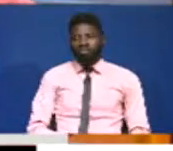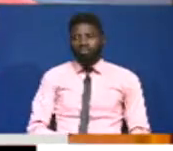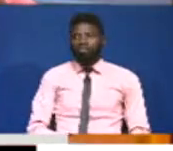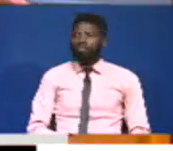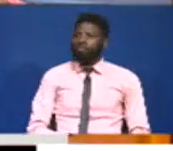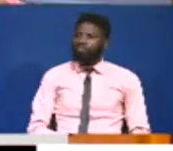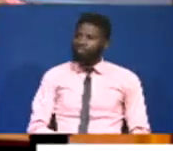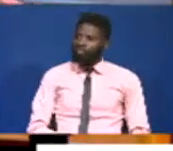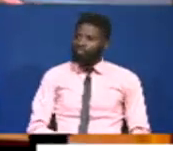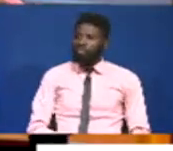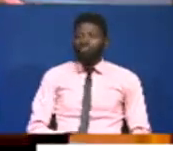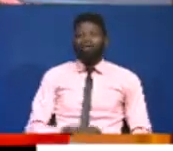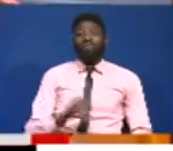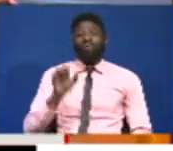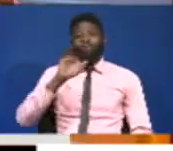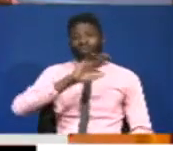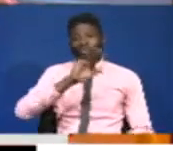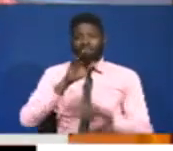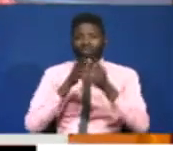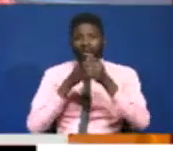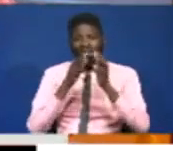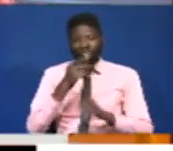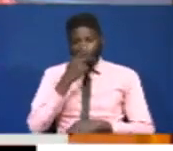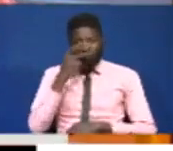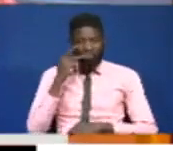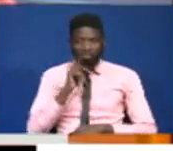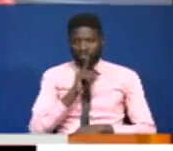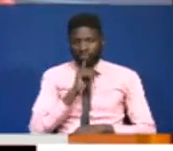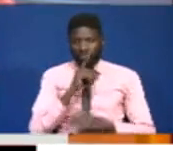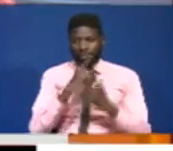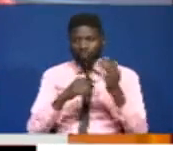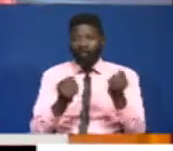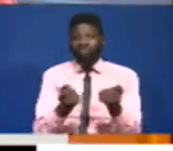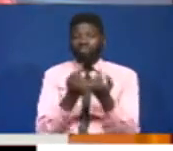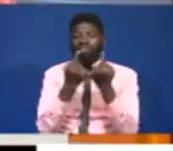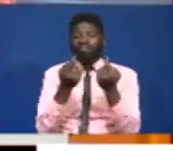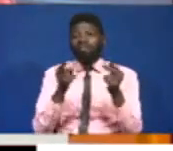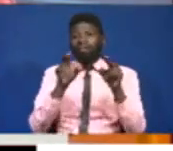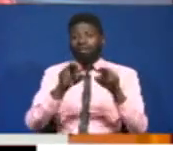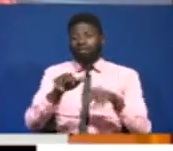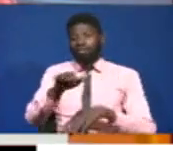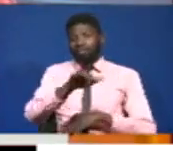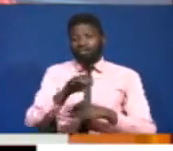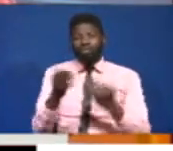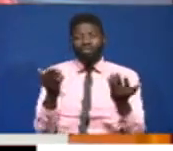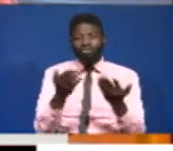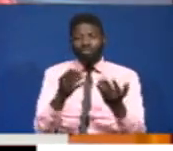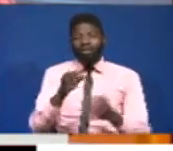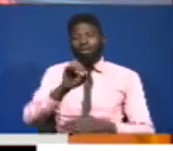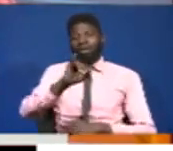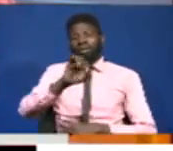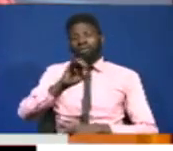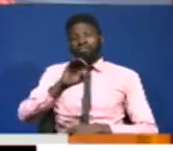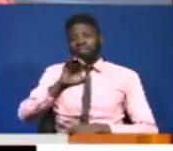Moving on, Wiper leader Kalonzo Musyoka now claims events happening at the Independent Electoral and Boundaries Commission